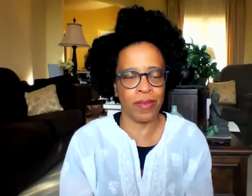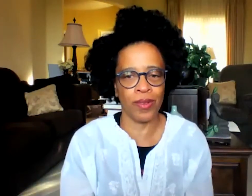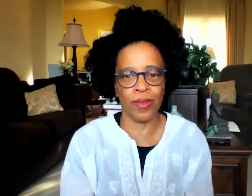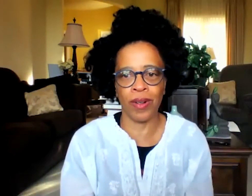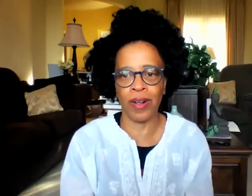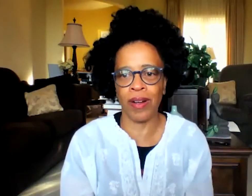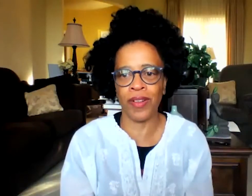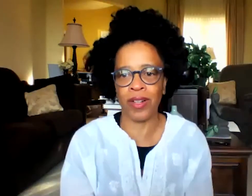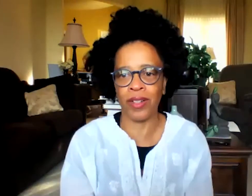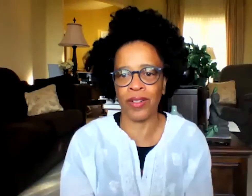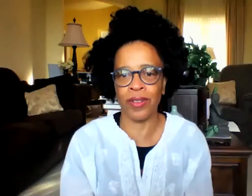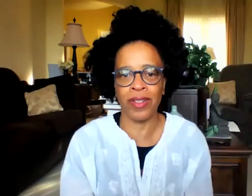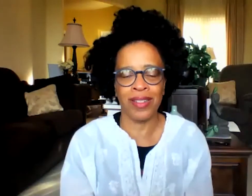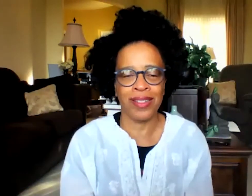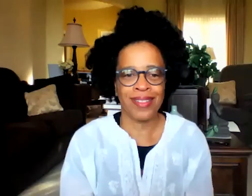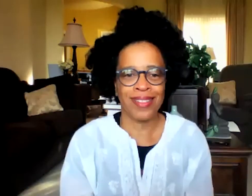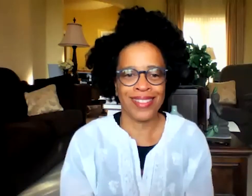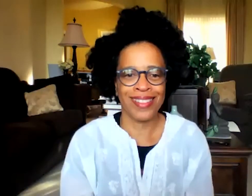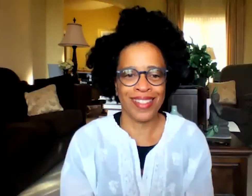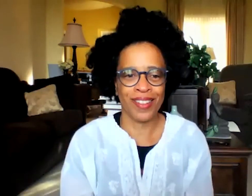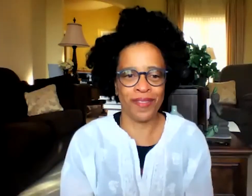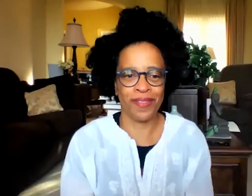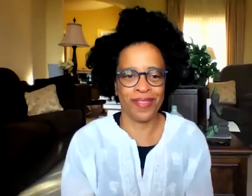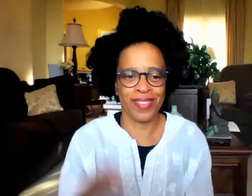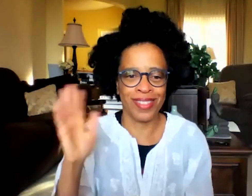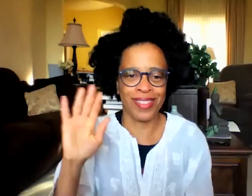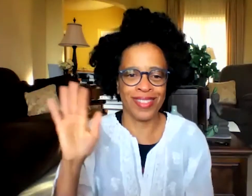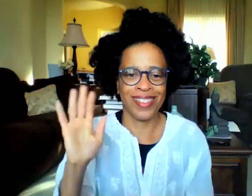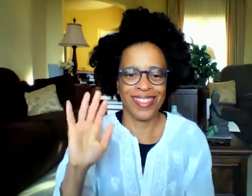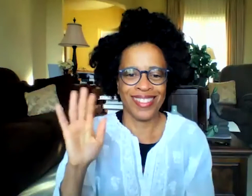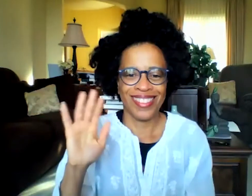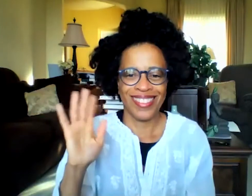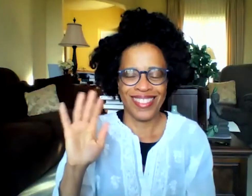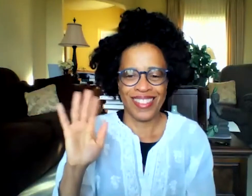people who are of color who kind of